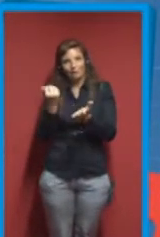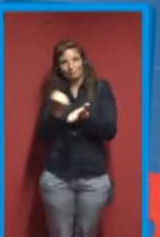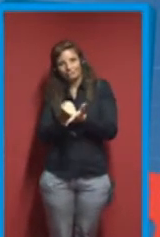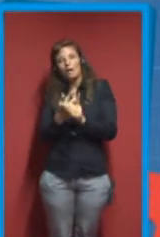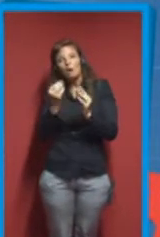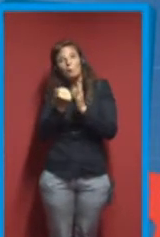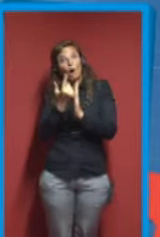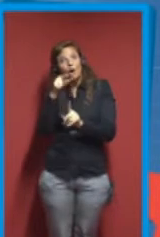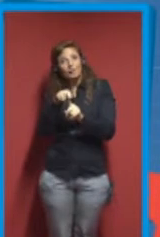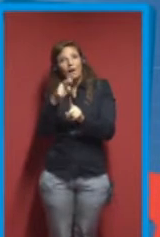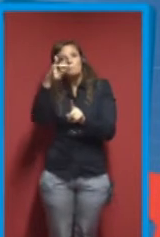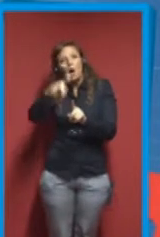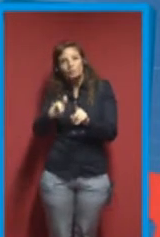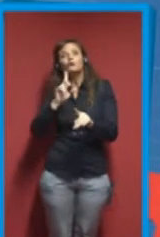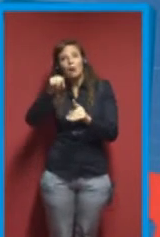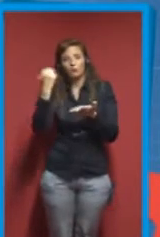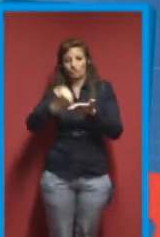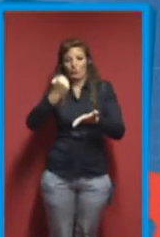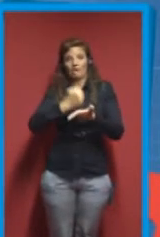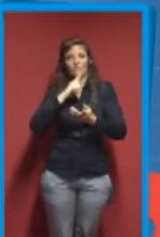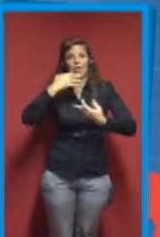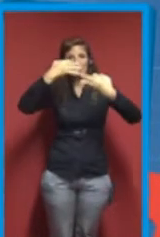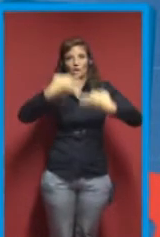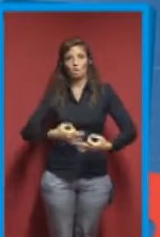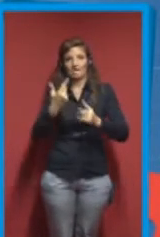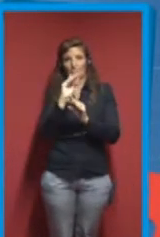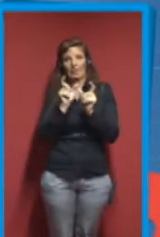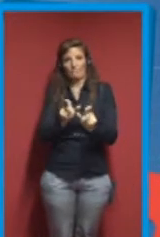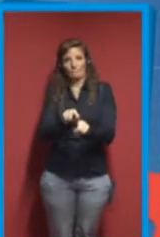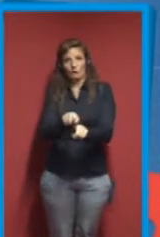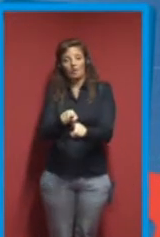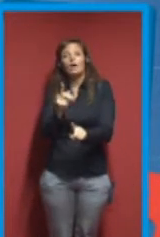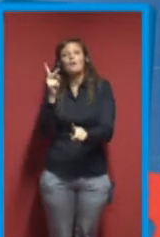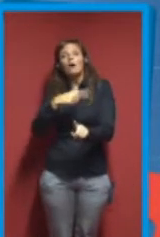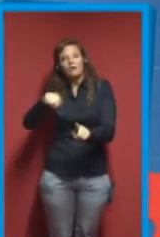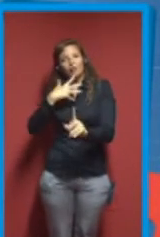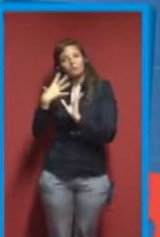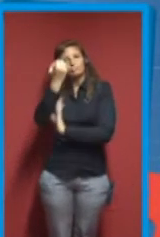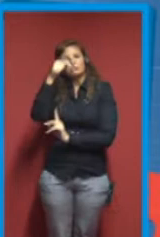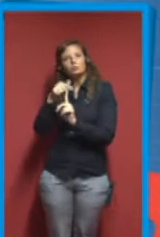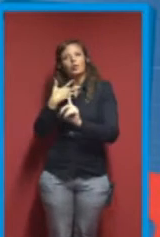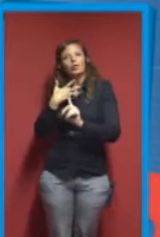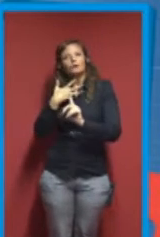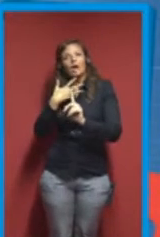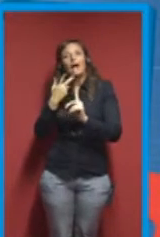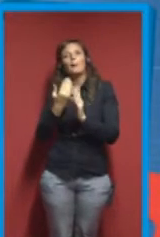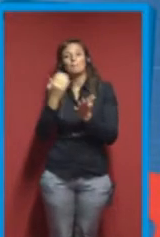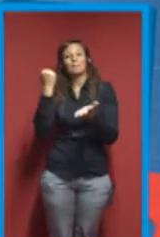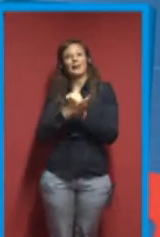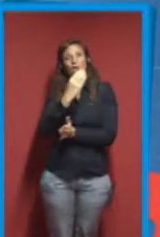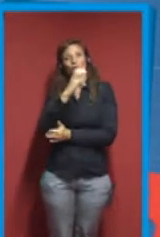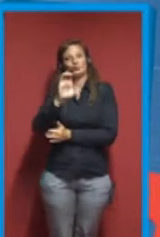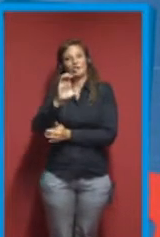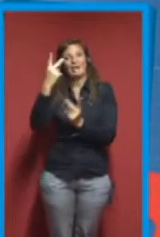safety certification, which we passed for Europe and the Middle East. Now we're working on America and Asia.